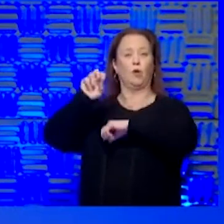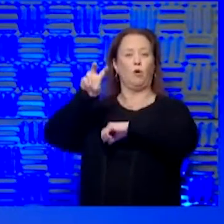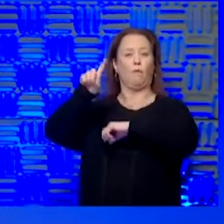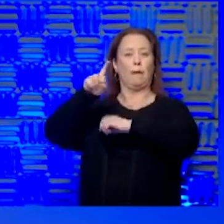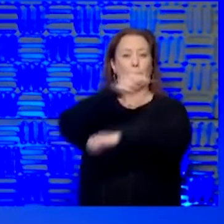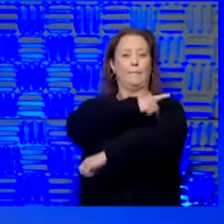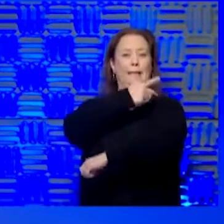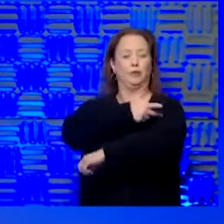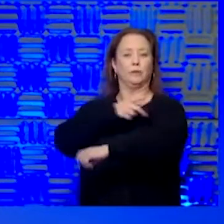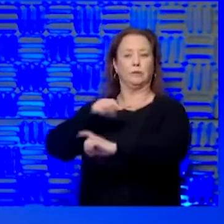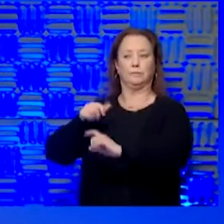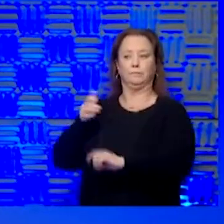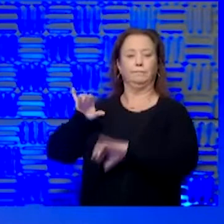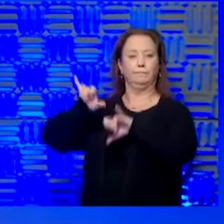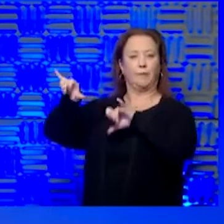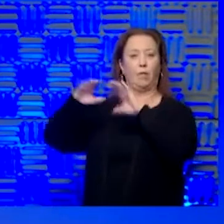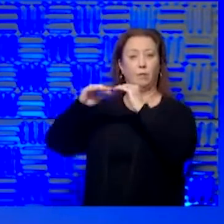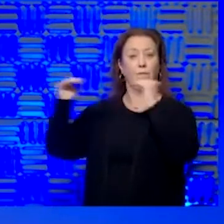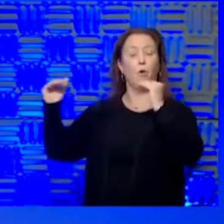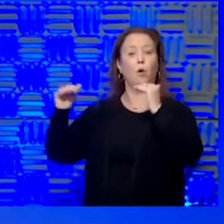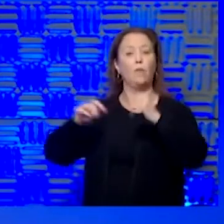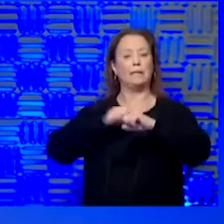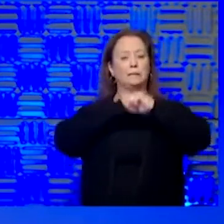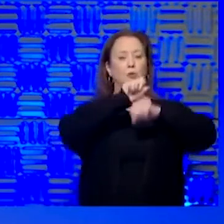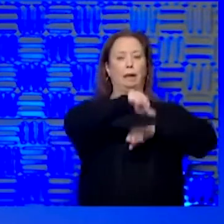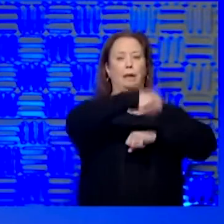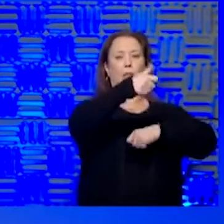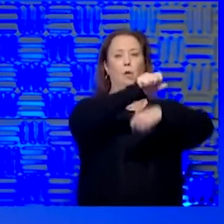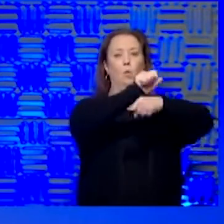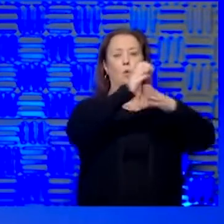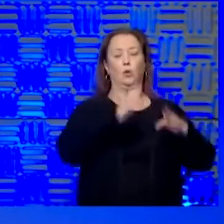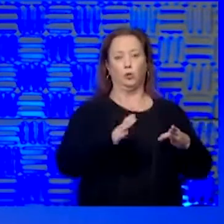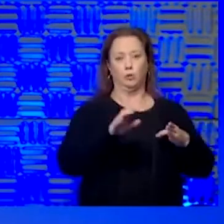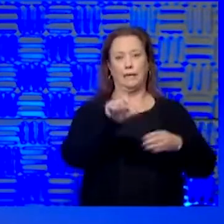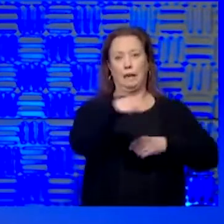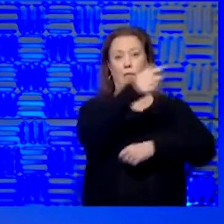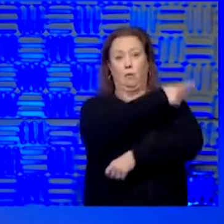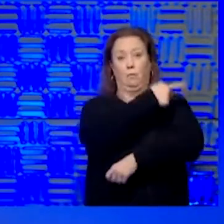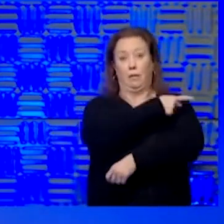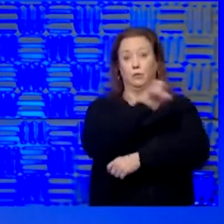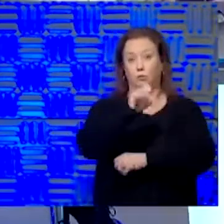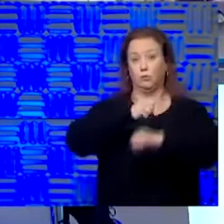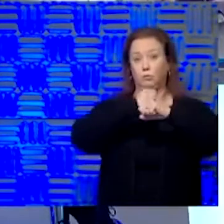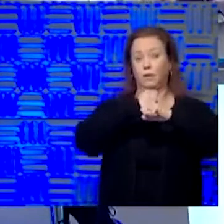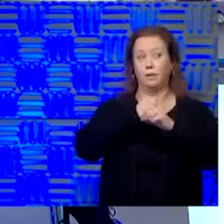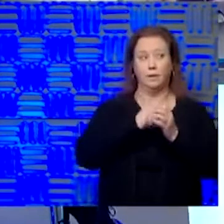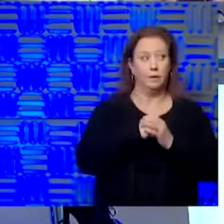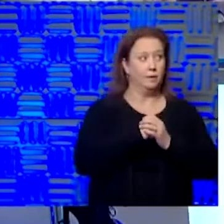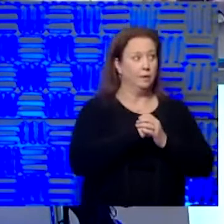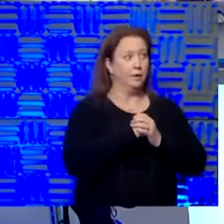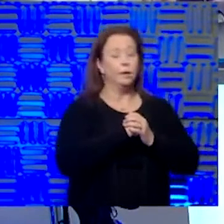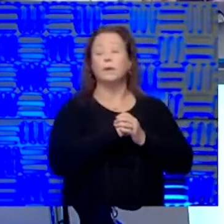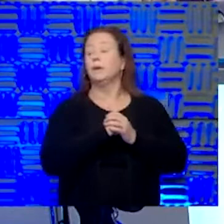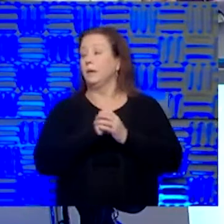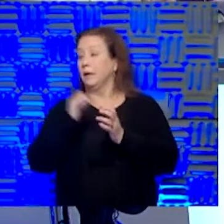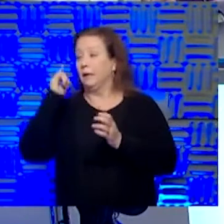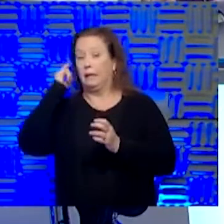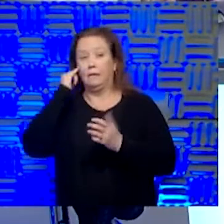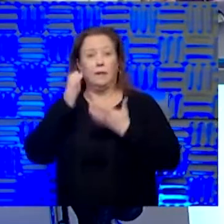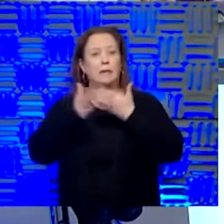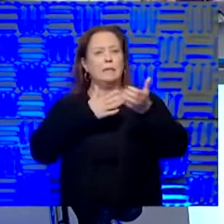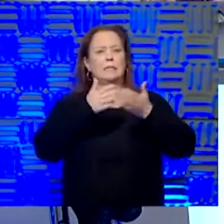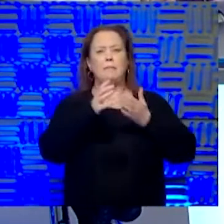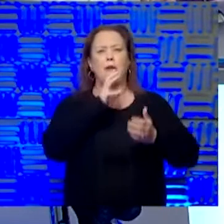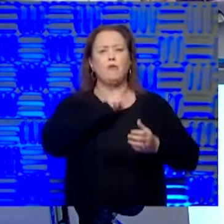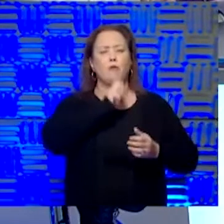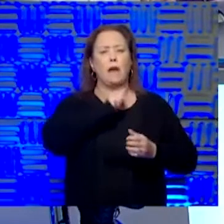patients are, and so that's all in an effort to protect our other healthcare workers as well as our other patients. And I would say if you're, no matter what your